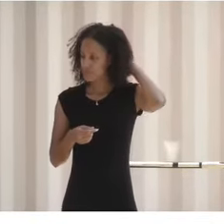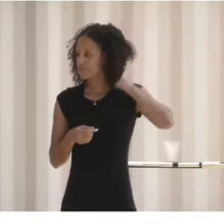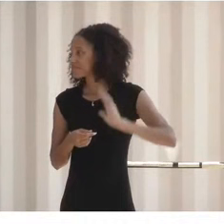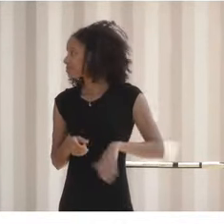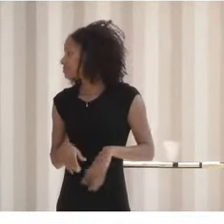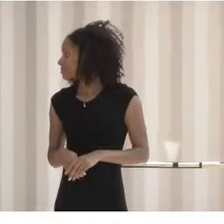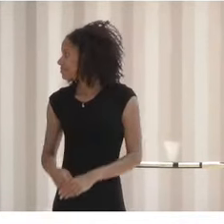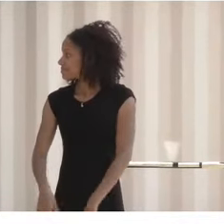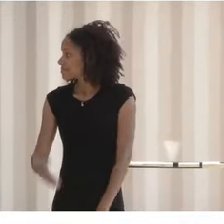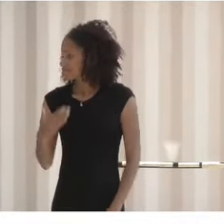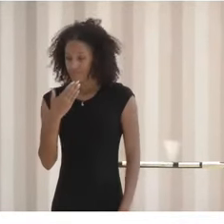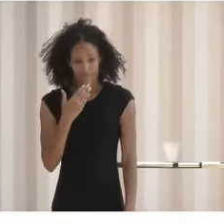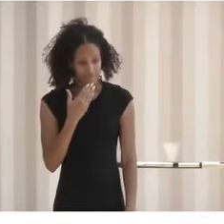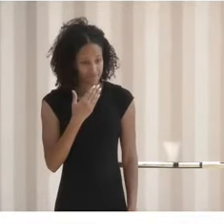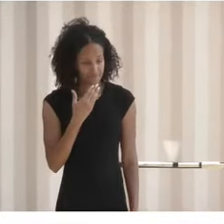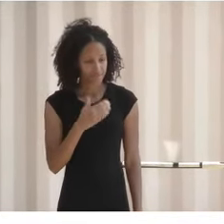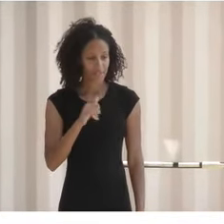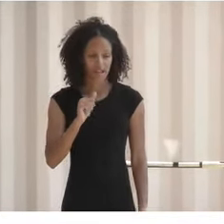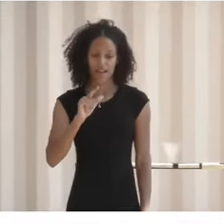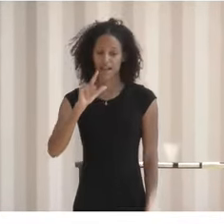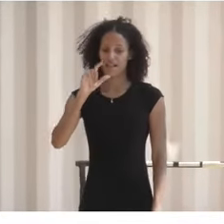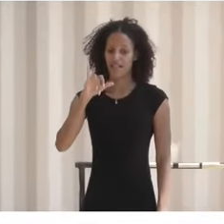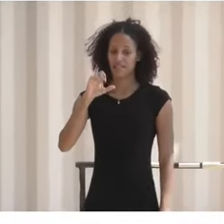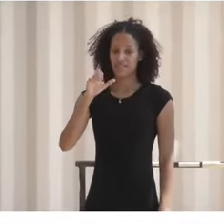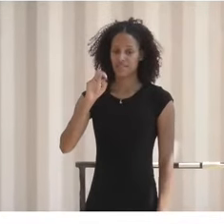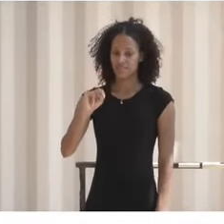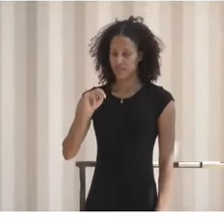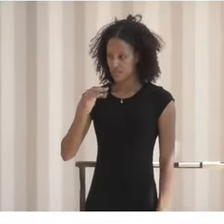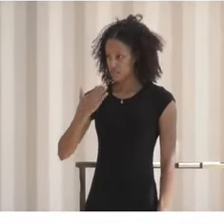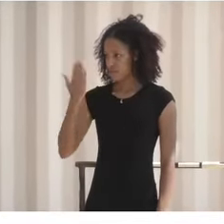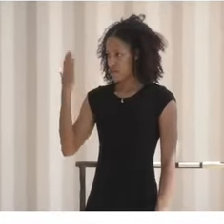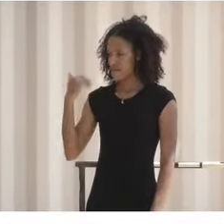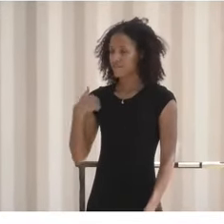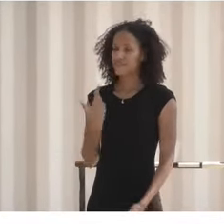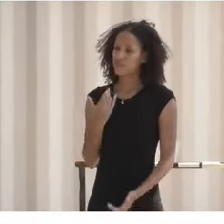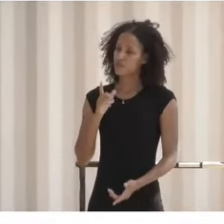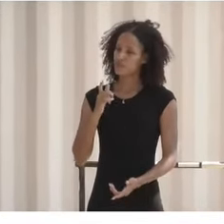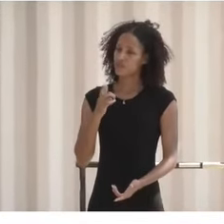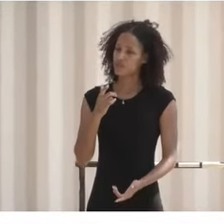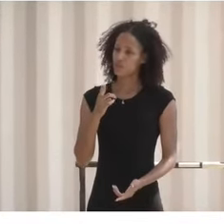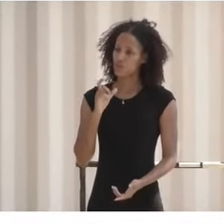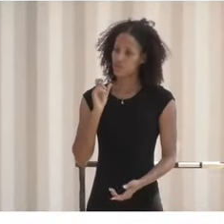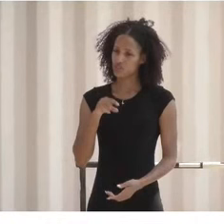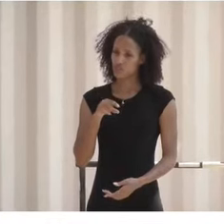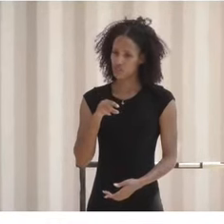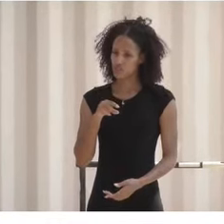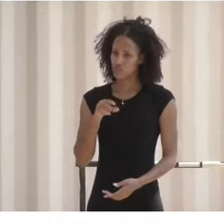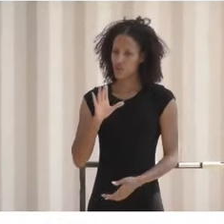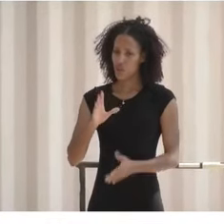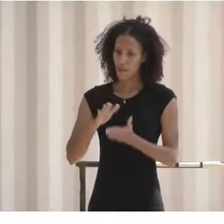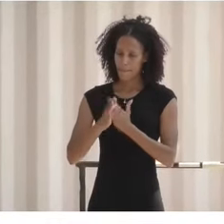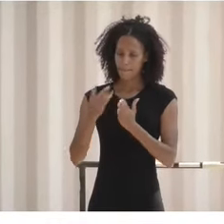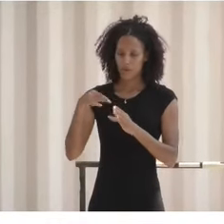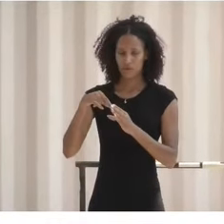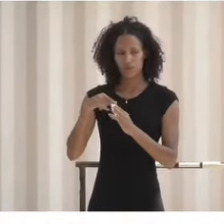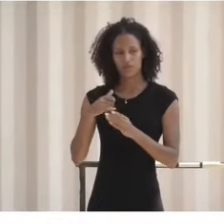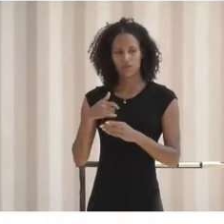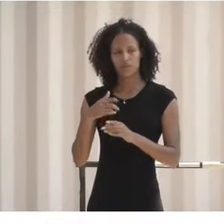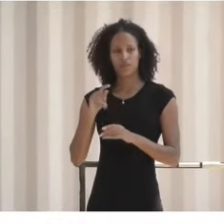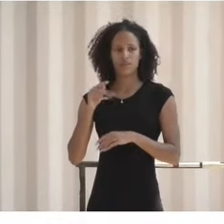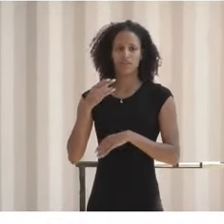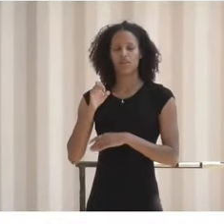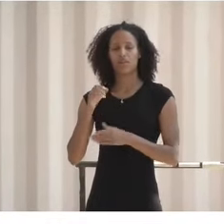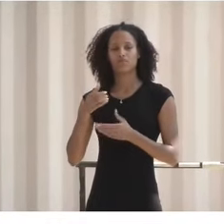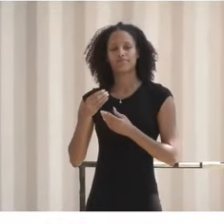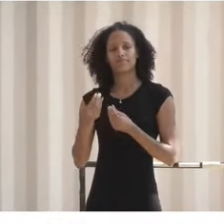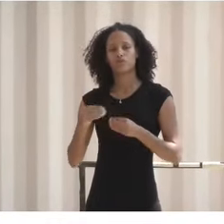Thanks, Michael. Ali, I have a quick question for you. In your book, From the Ground Up, you described that cities